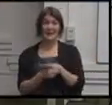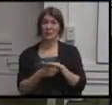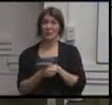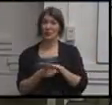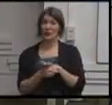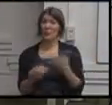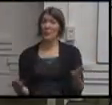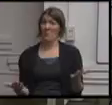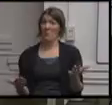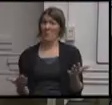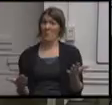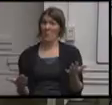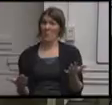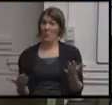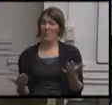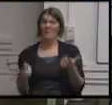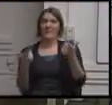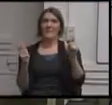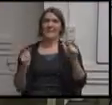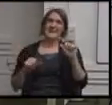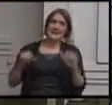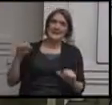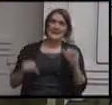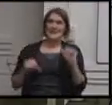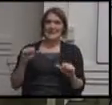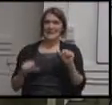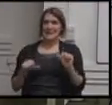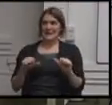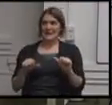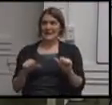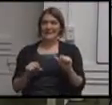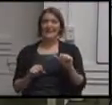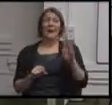district. Always the big question was, is